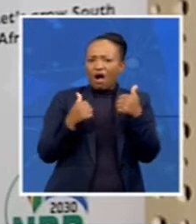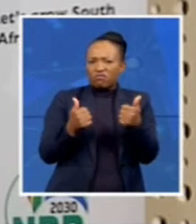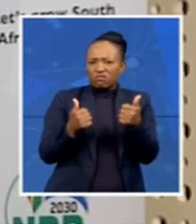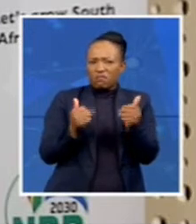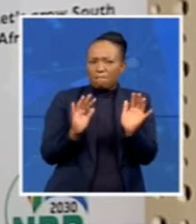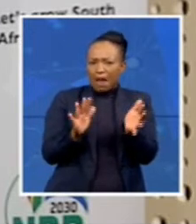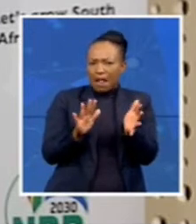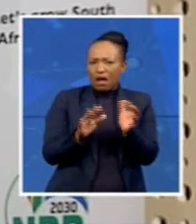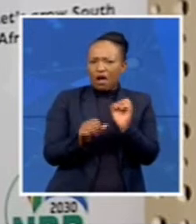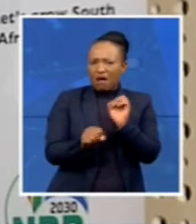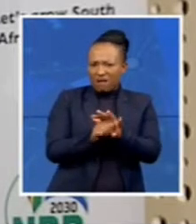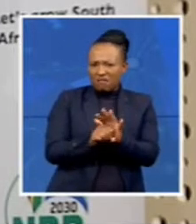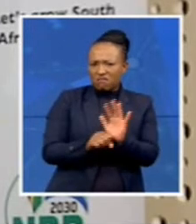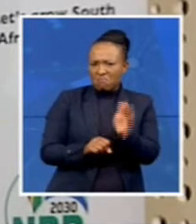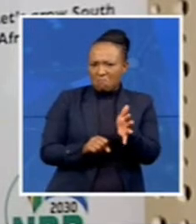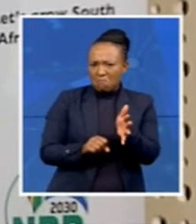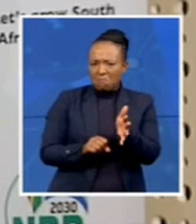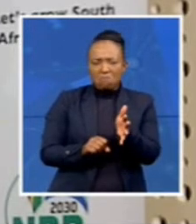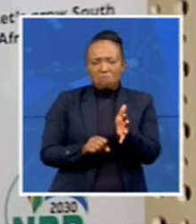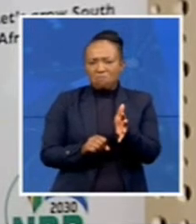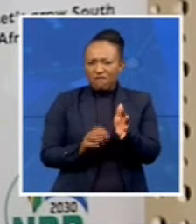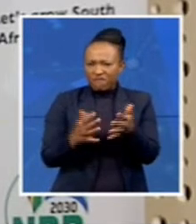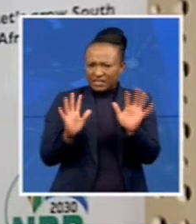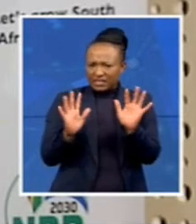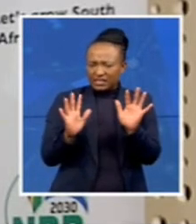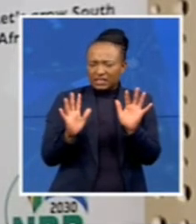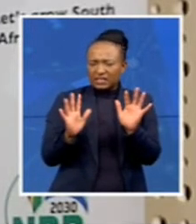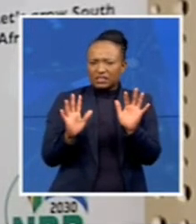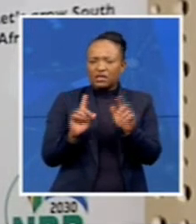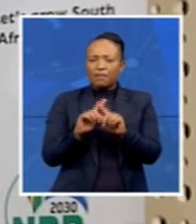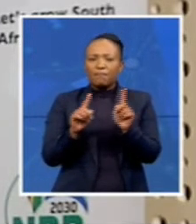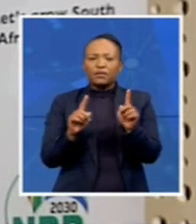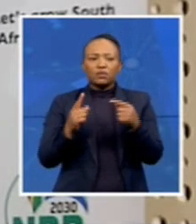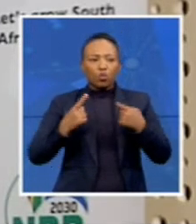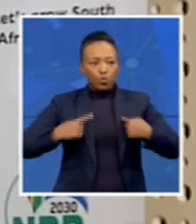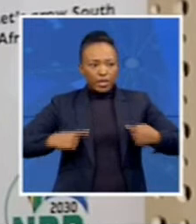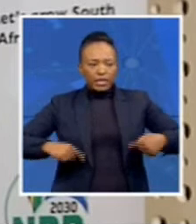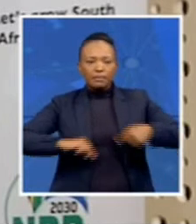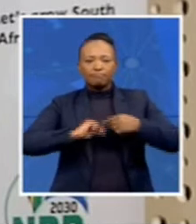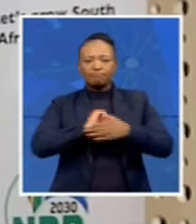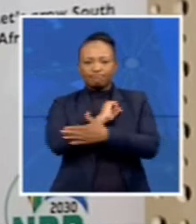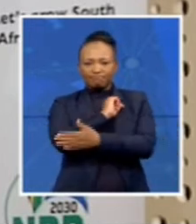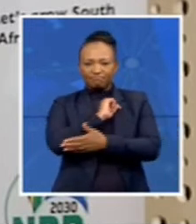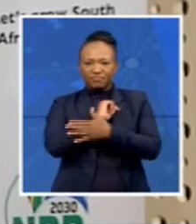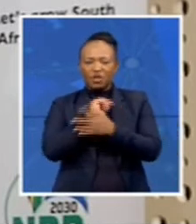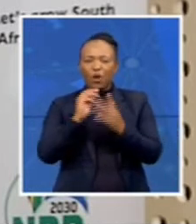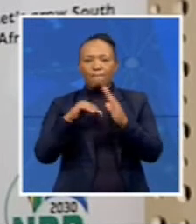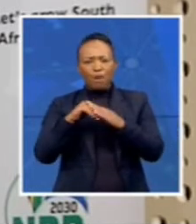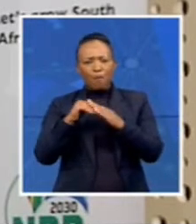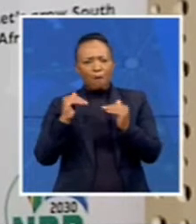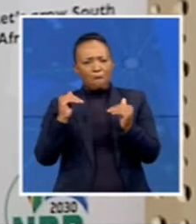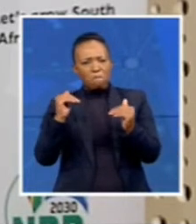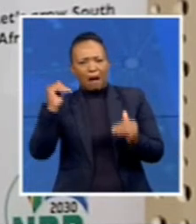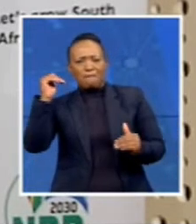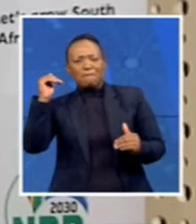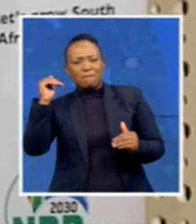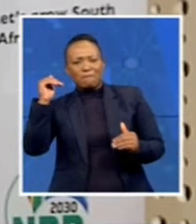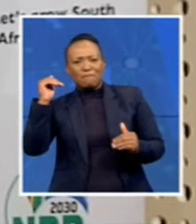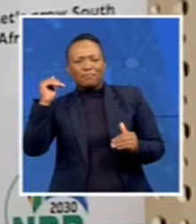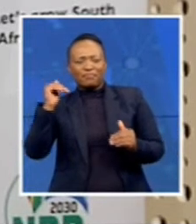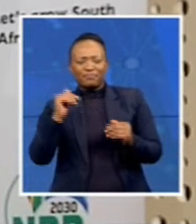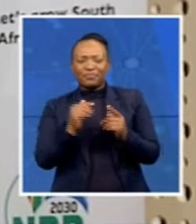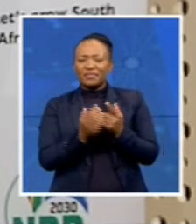big challenge we are facing as a nation in the form of inequality, economic vulnerability, and the lack of access to